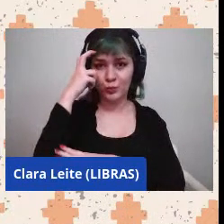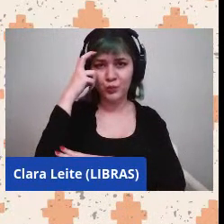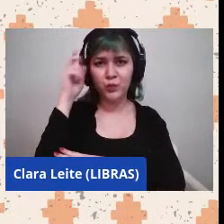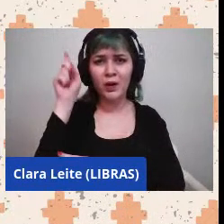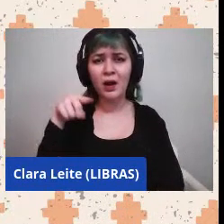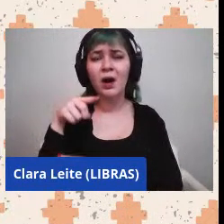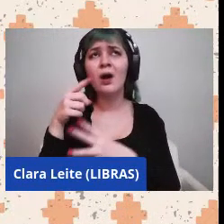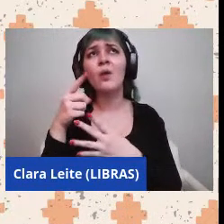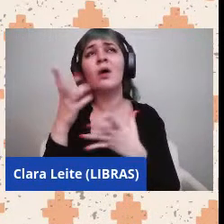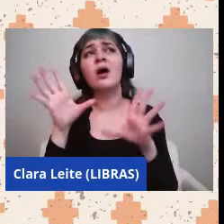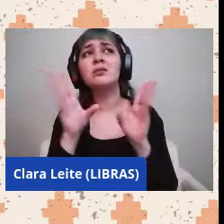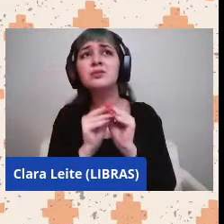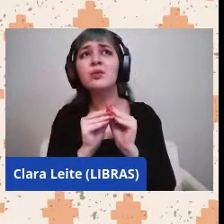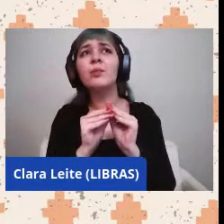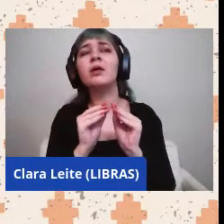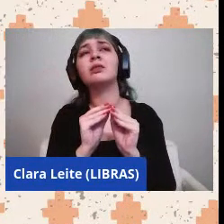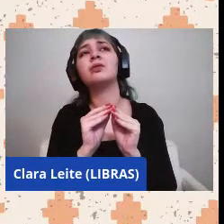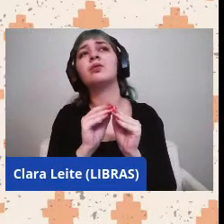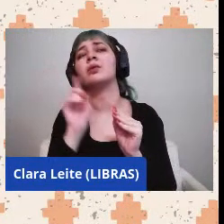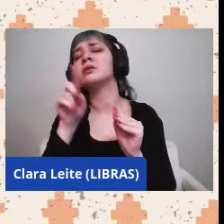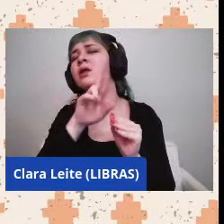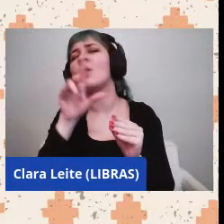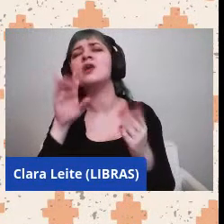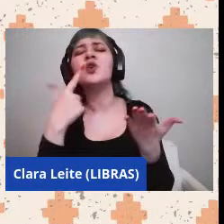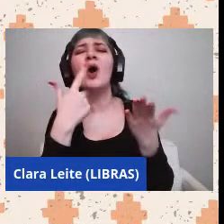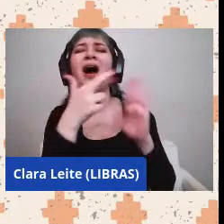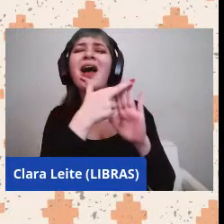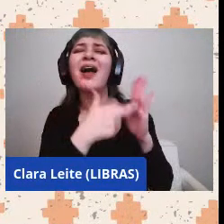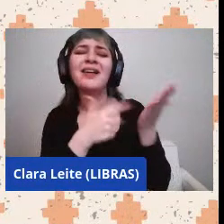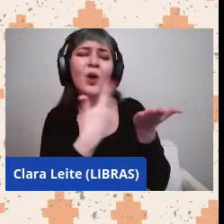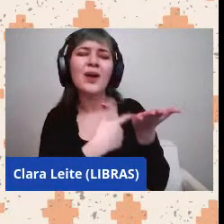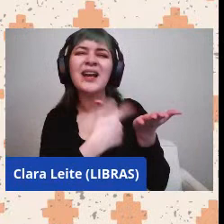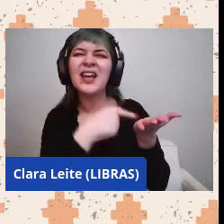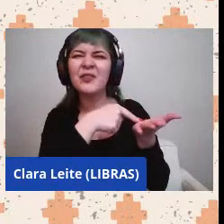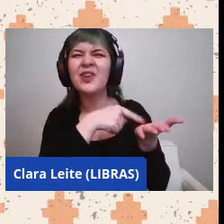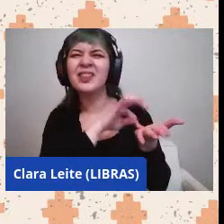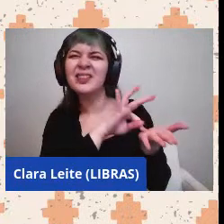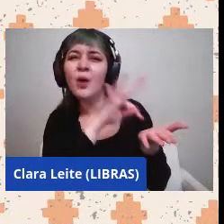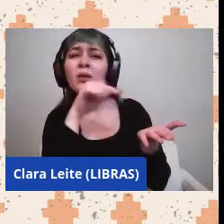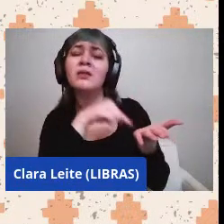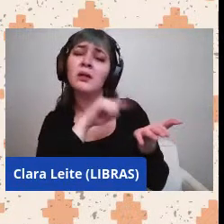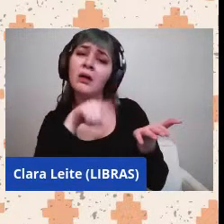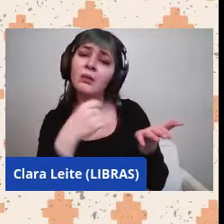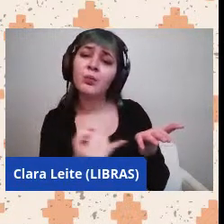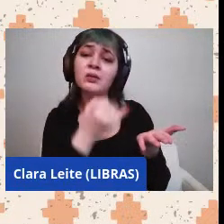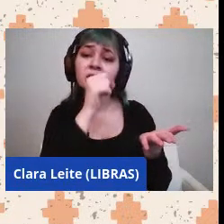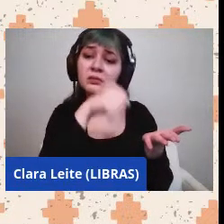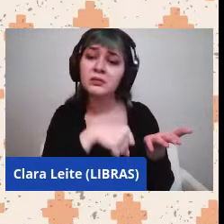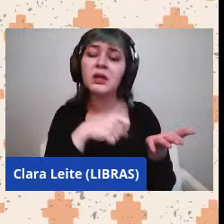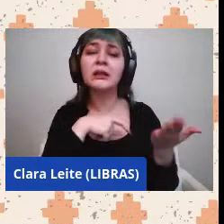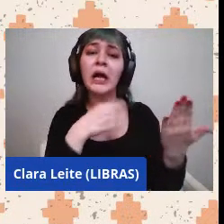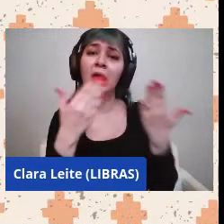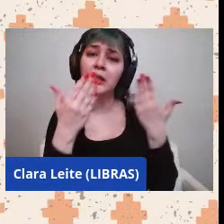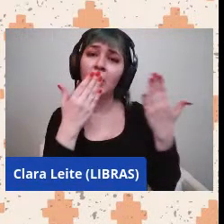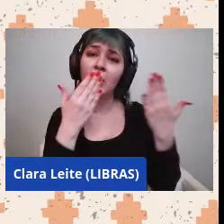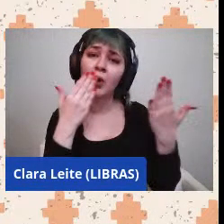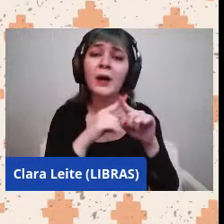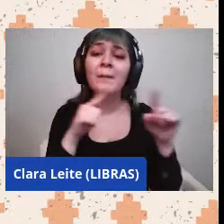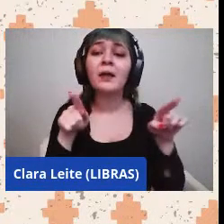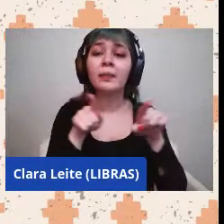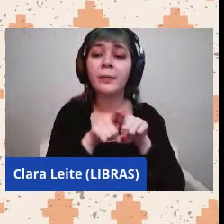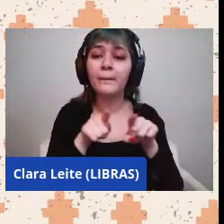essentially more than the rules and what's in the books, as important as that knowledge is, but it is